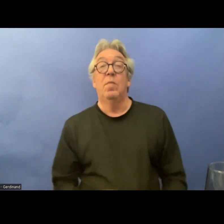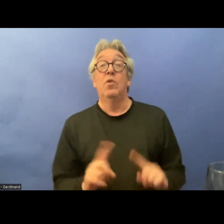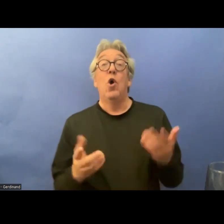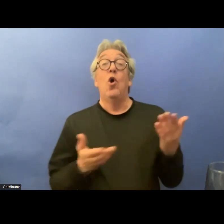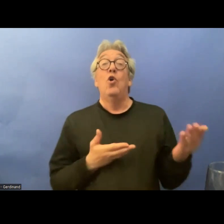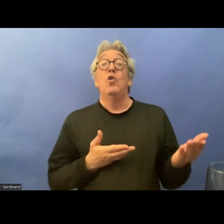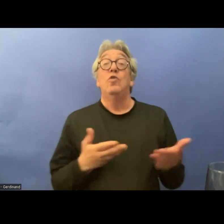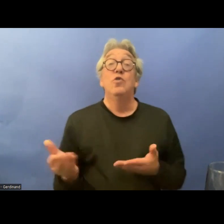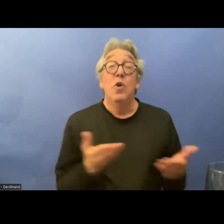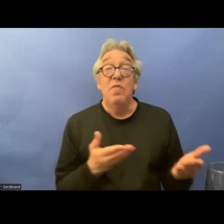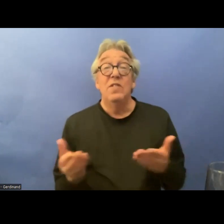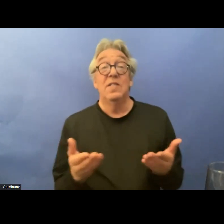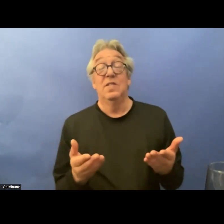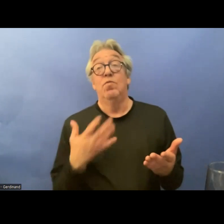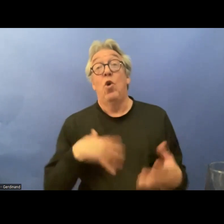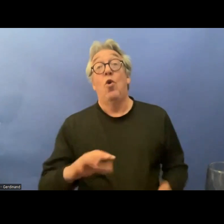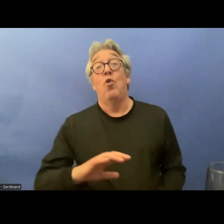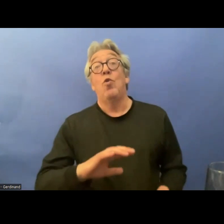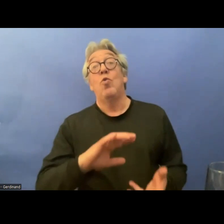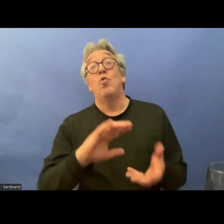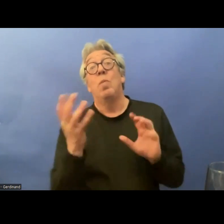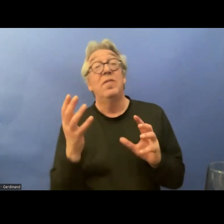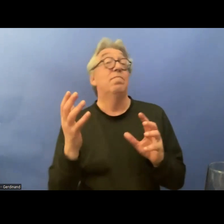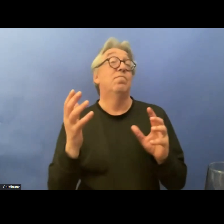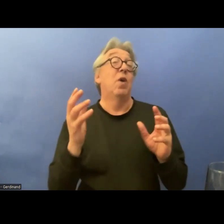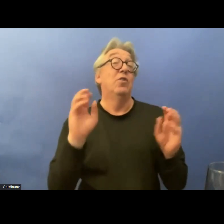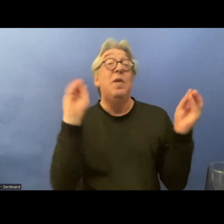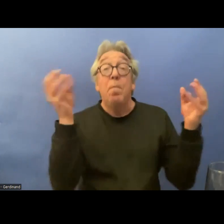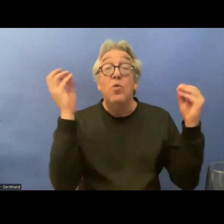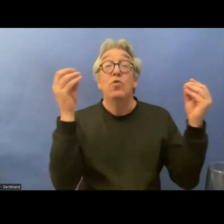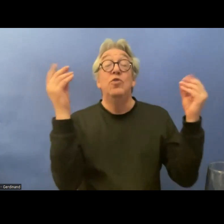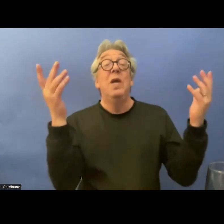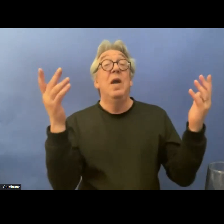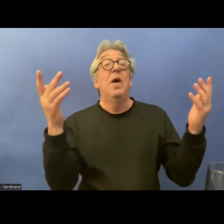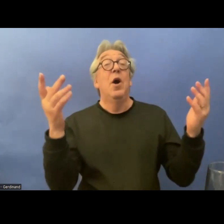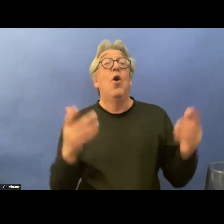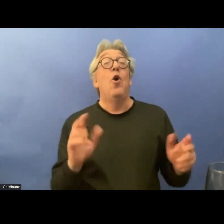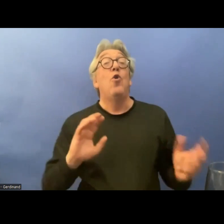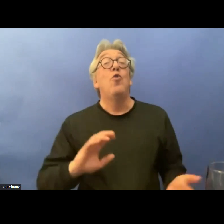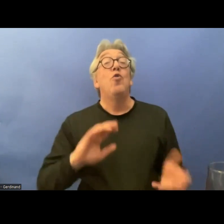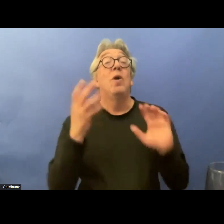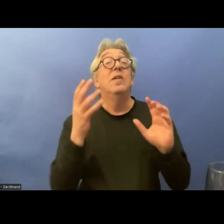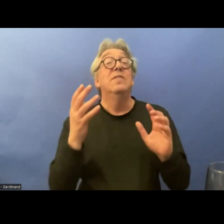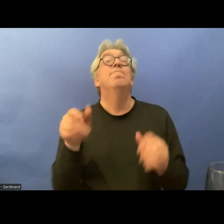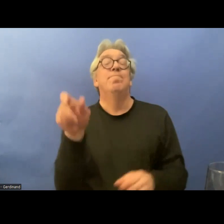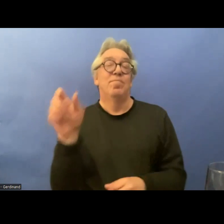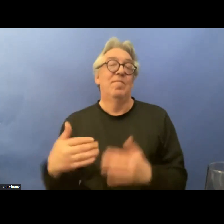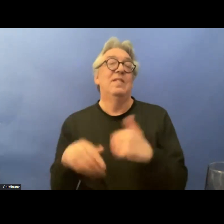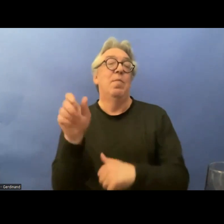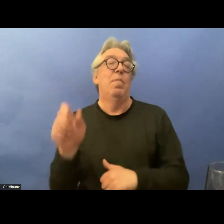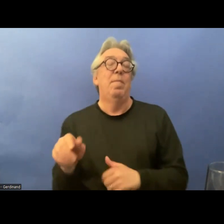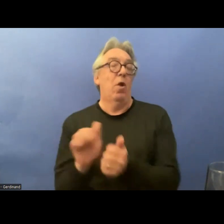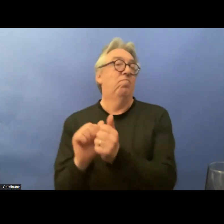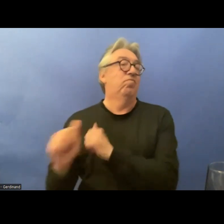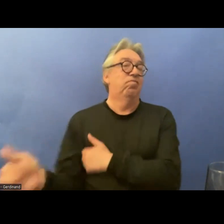those provided during humanitarian emergencies. The reality is that during crises, persons with disabilities are amongst